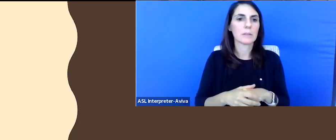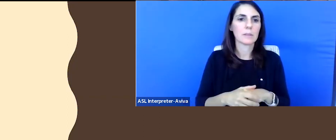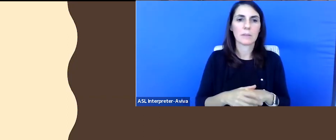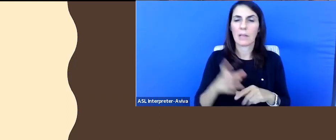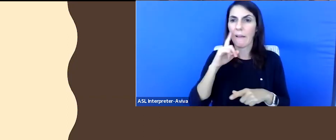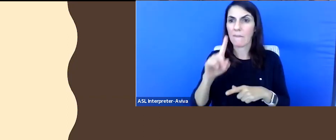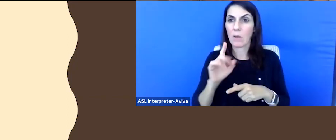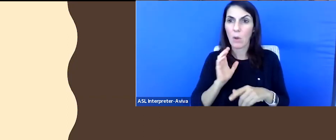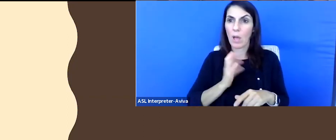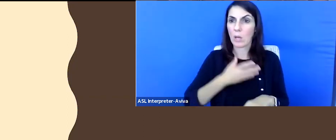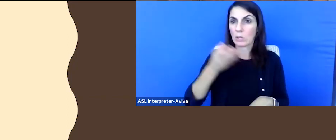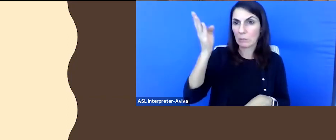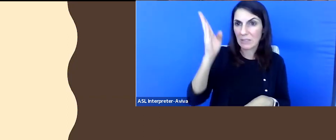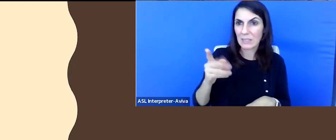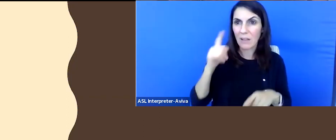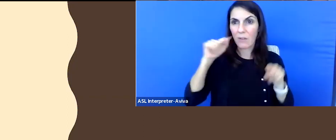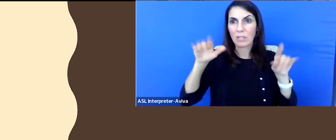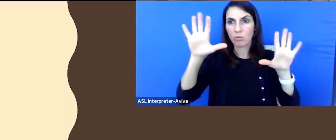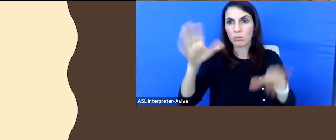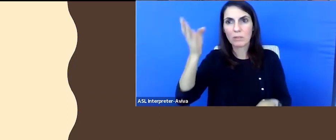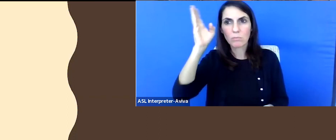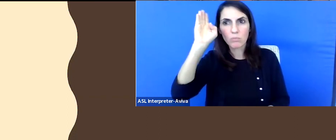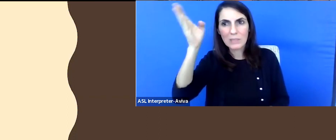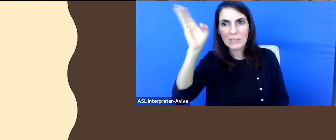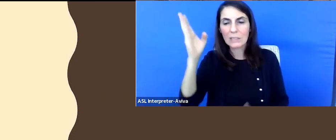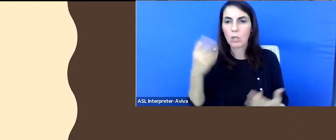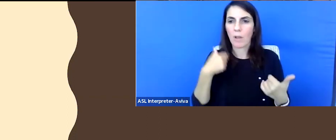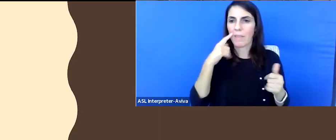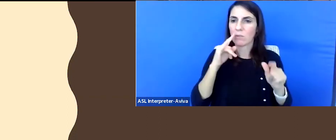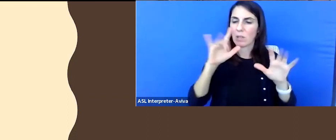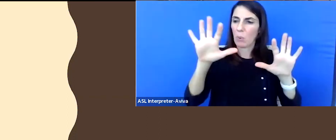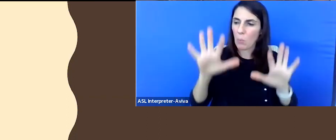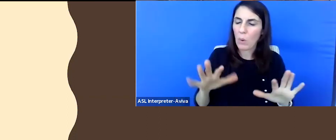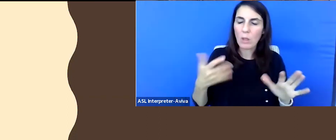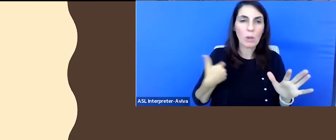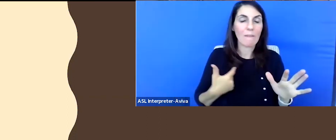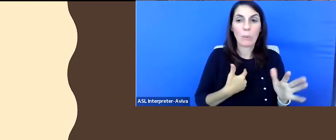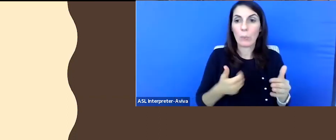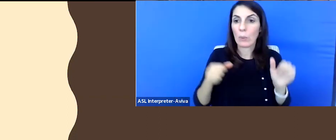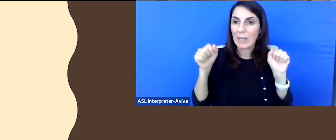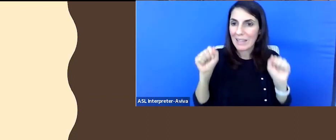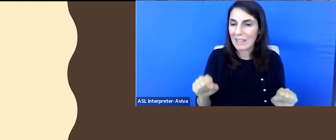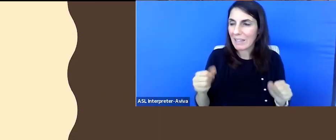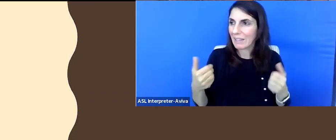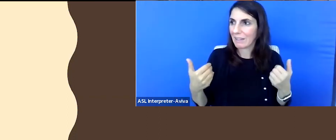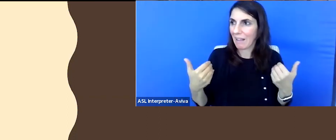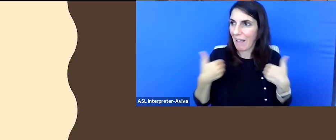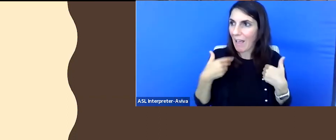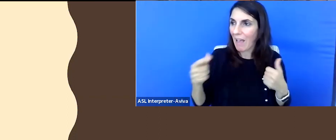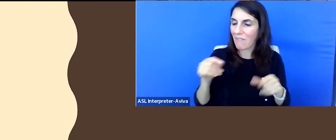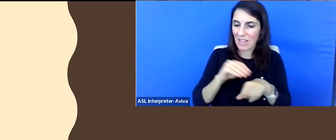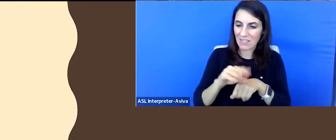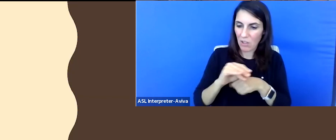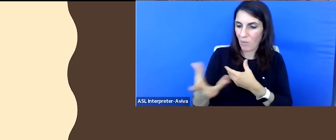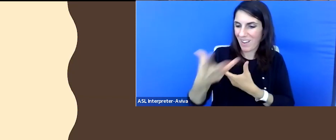especially our presenters for this really great presentation. I think it's wonderful that we were able to get our advisors to be a big part of